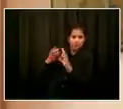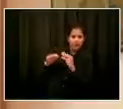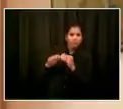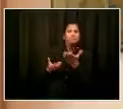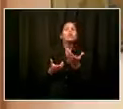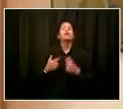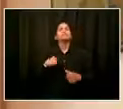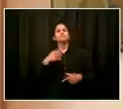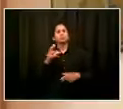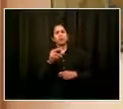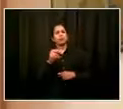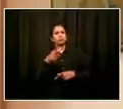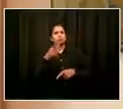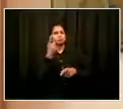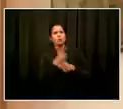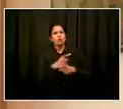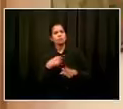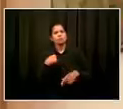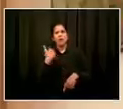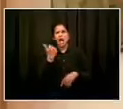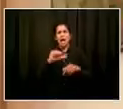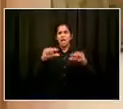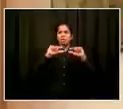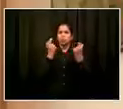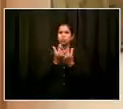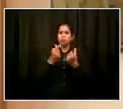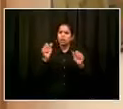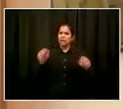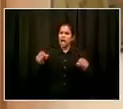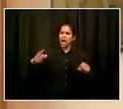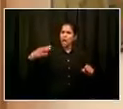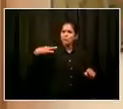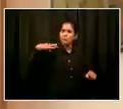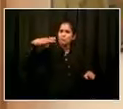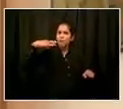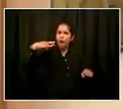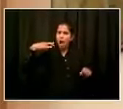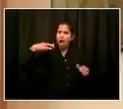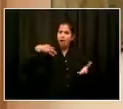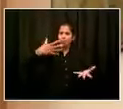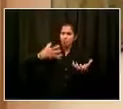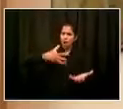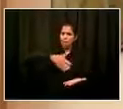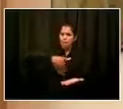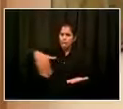But I think, as the mayor has said, the city does have discretion as well on picking those projects.